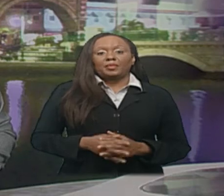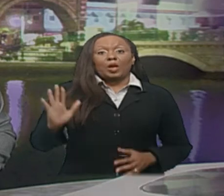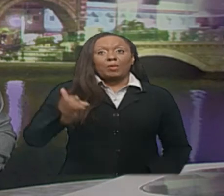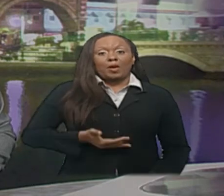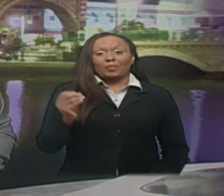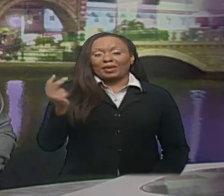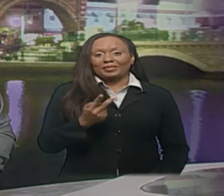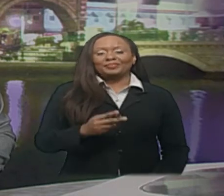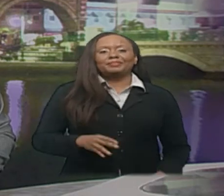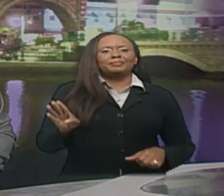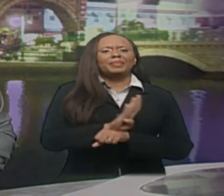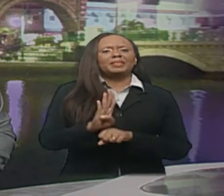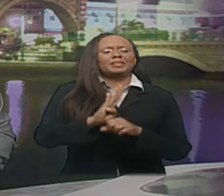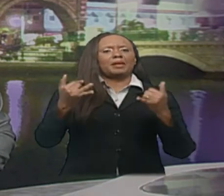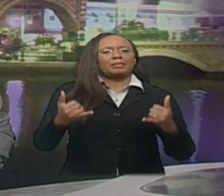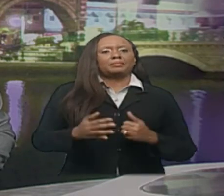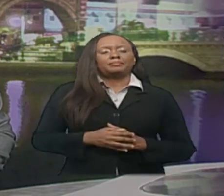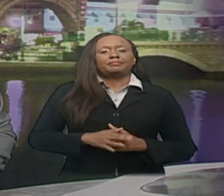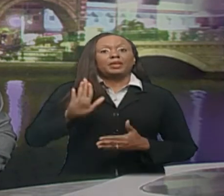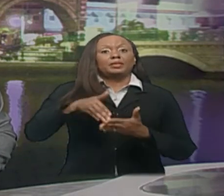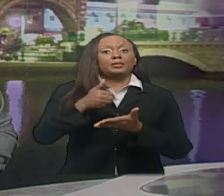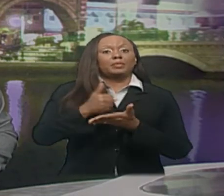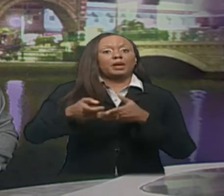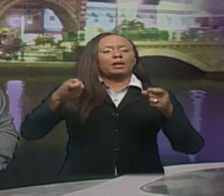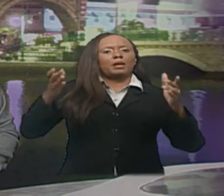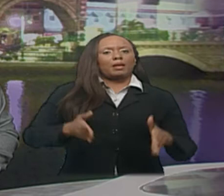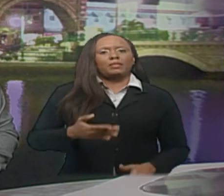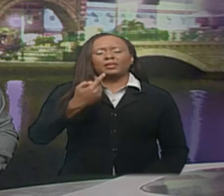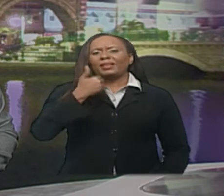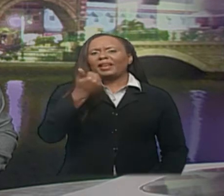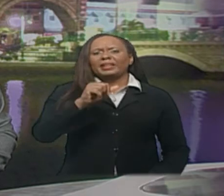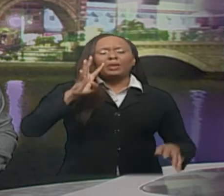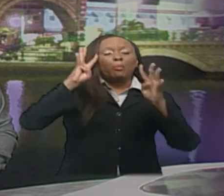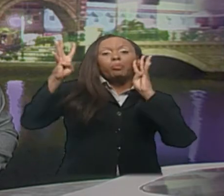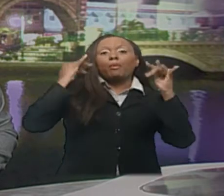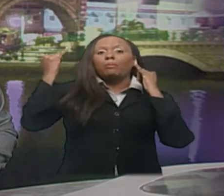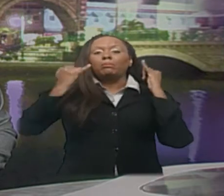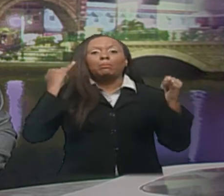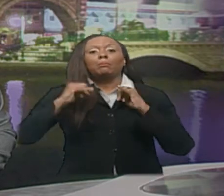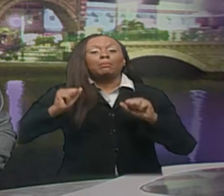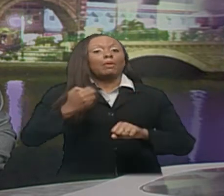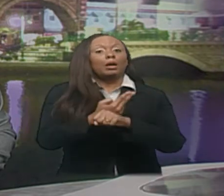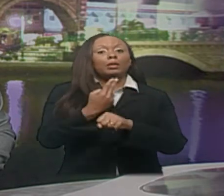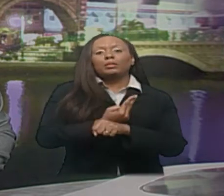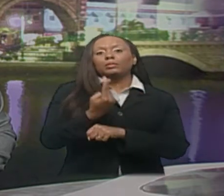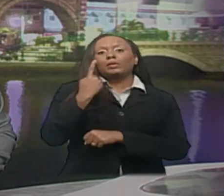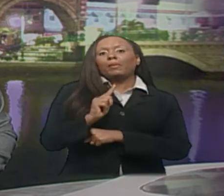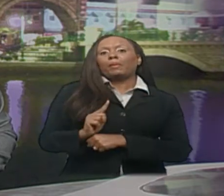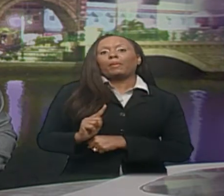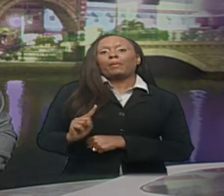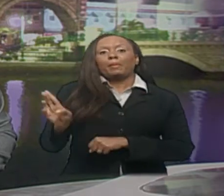Welcome back. Well, topping business tonight, Central Bank Governor Cleviston Haynes says any initiatives that can be utilized to help reduce